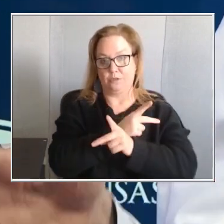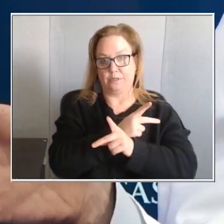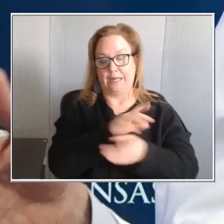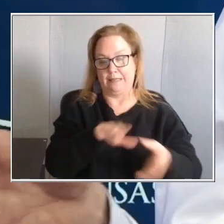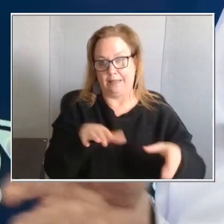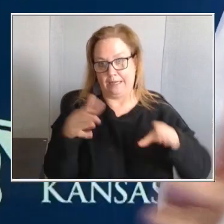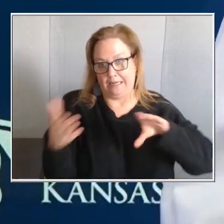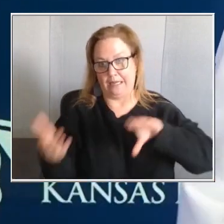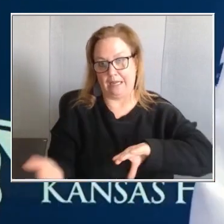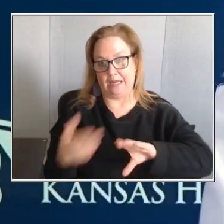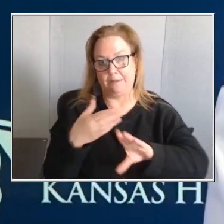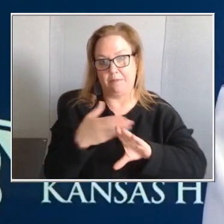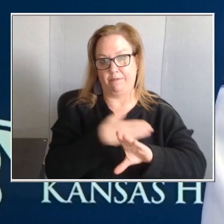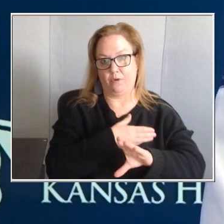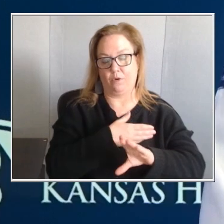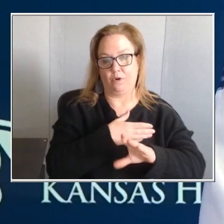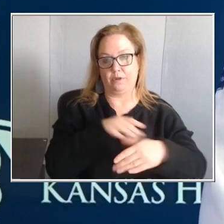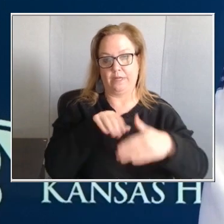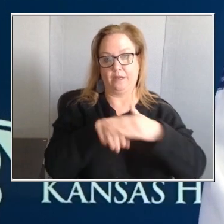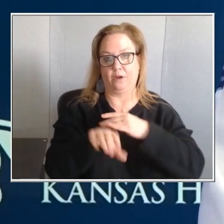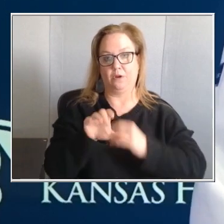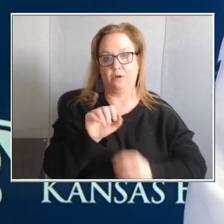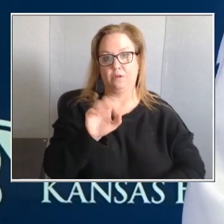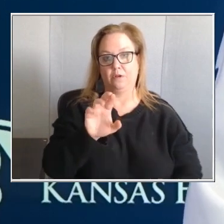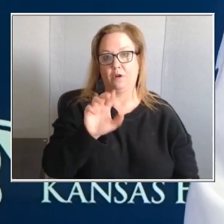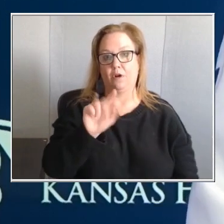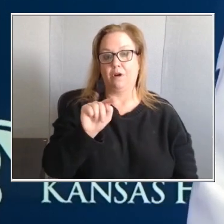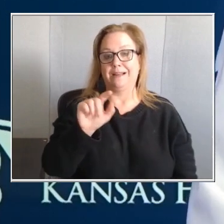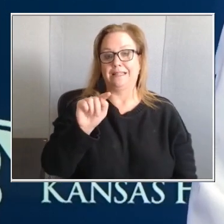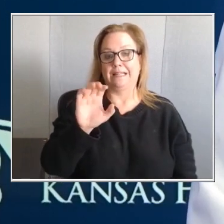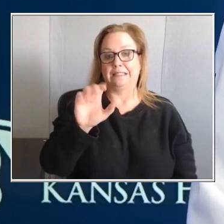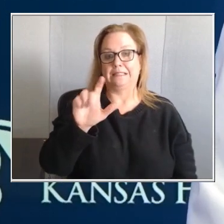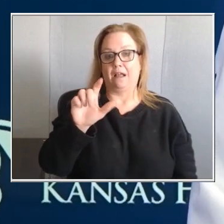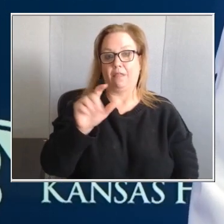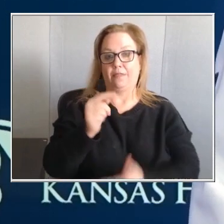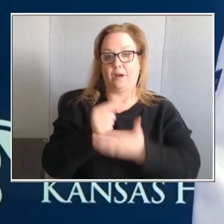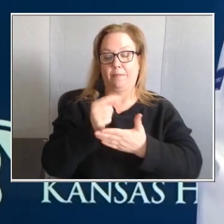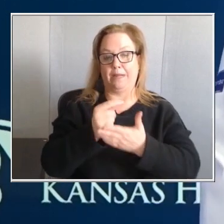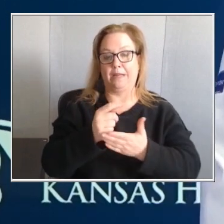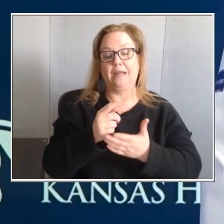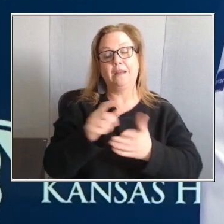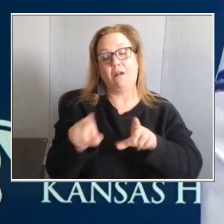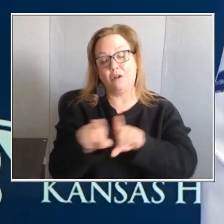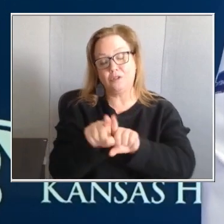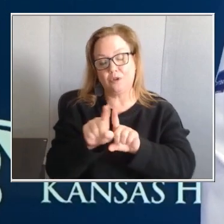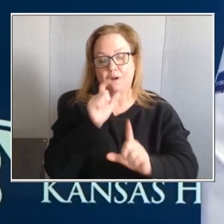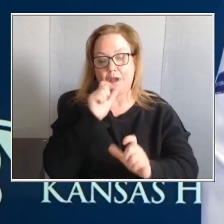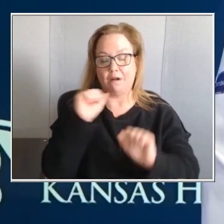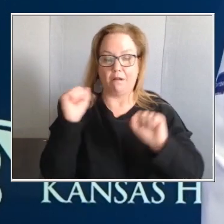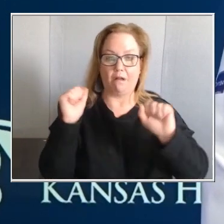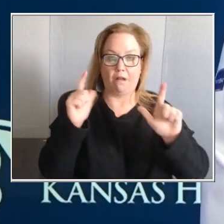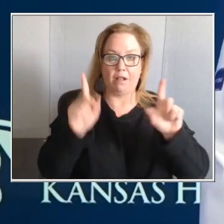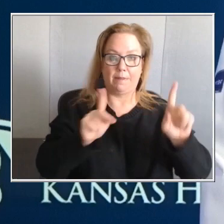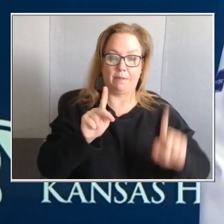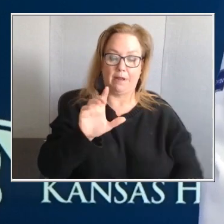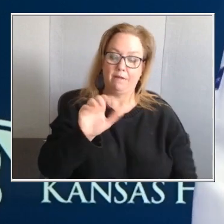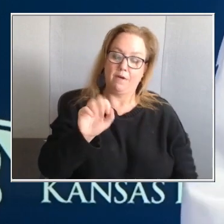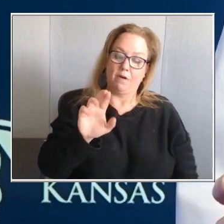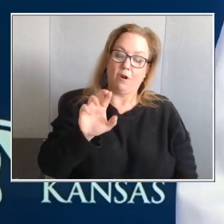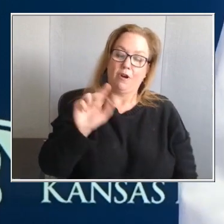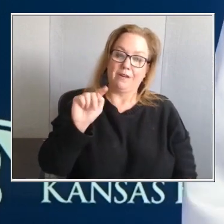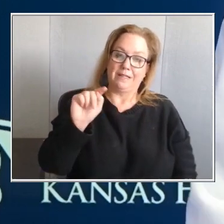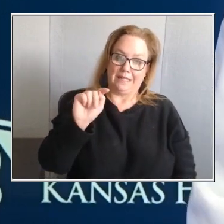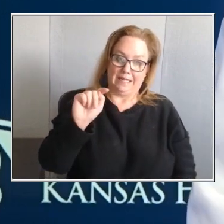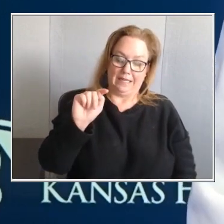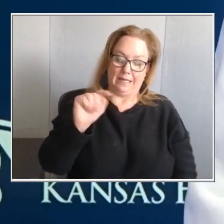die before we can get them to the CAR T cell therapy. In addition, not everybody can have a CAR T made